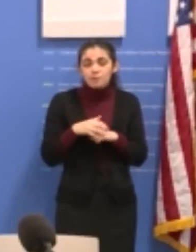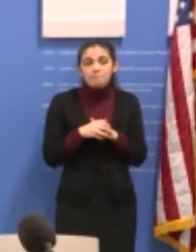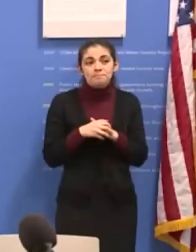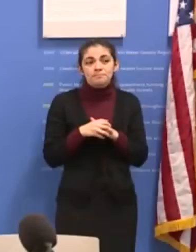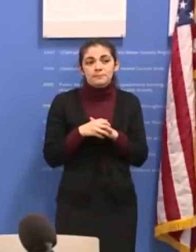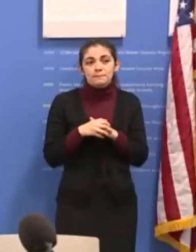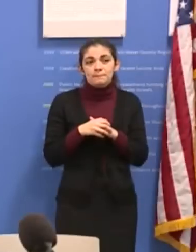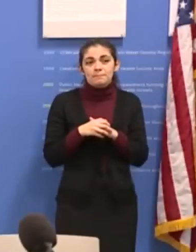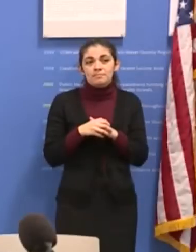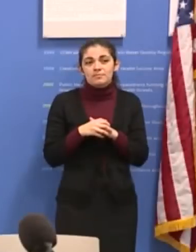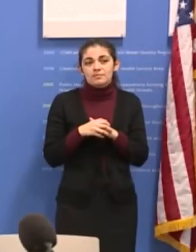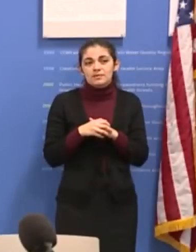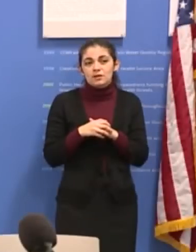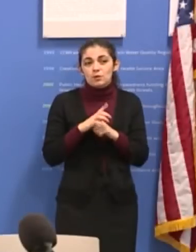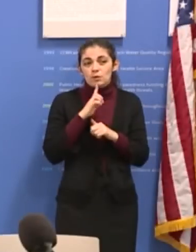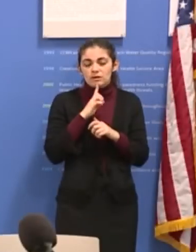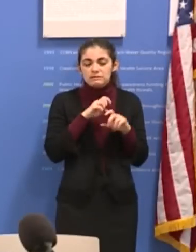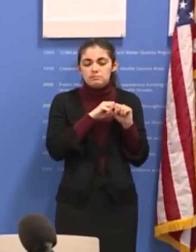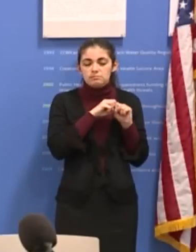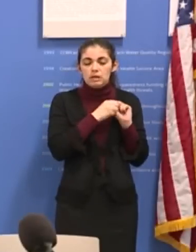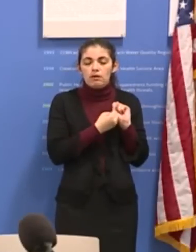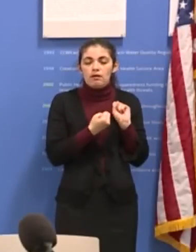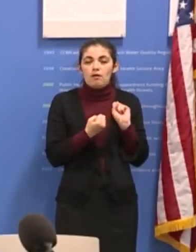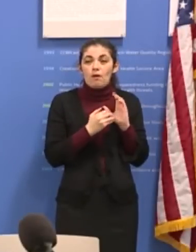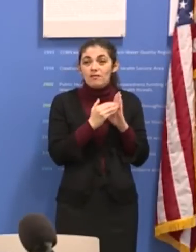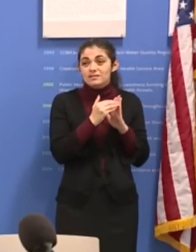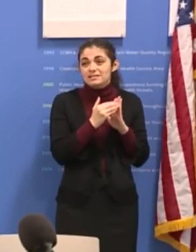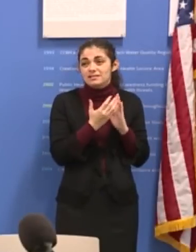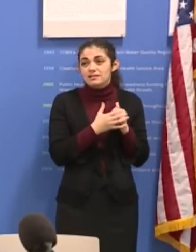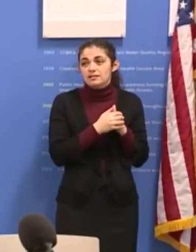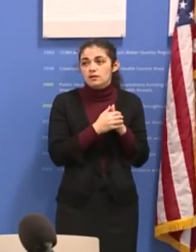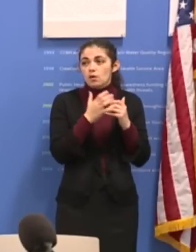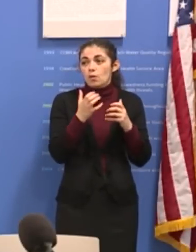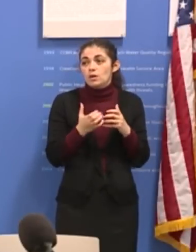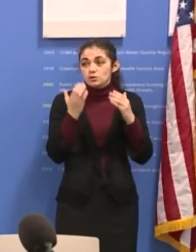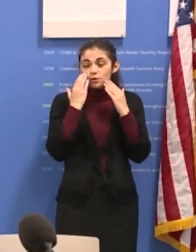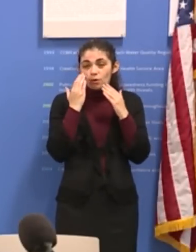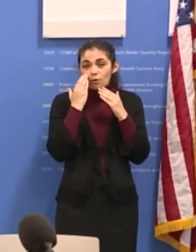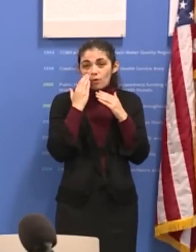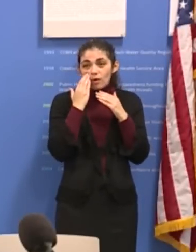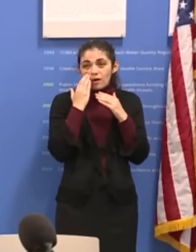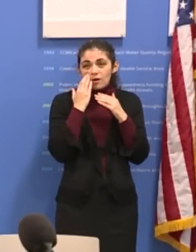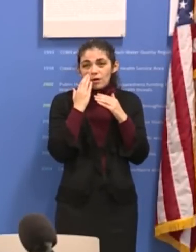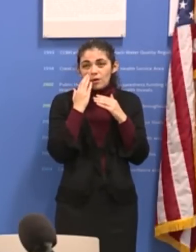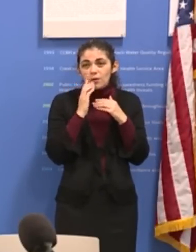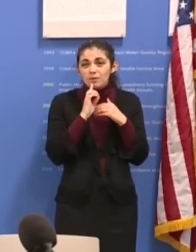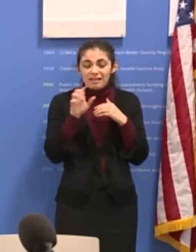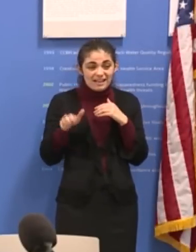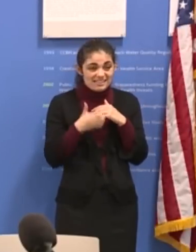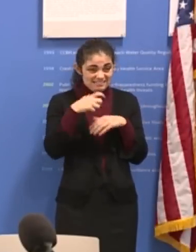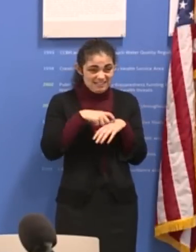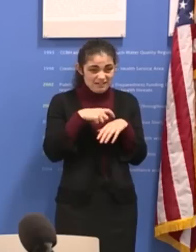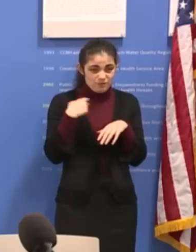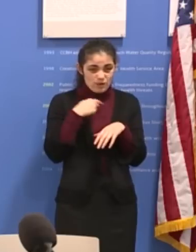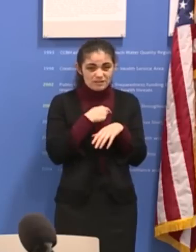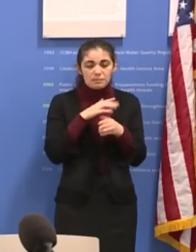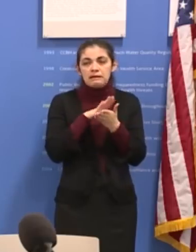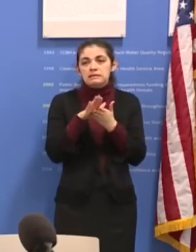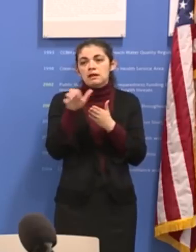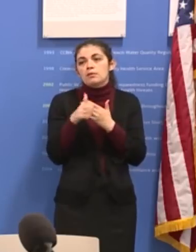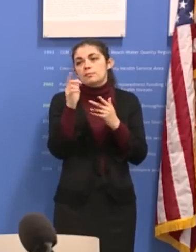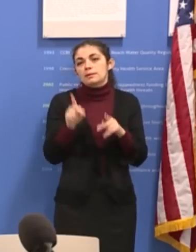it is really heartbreaking in many cases. And so I just want you to know that there ever was a time for us to be kind to